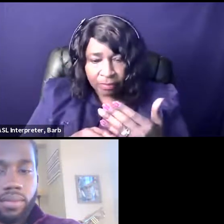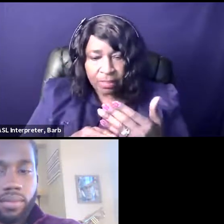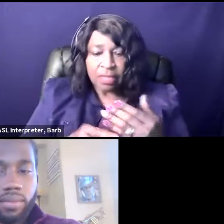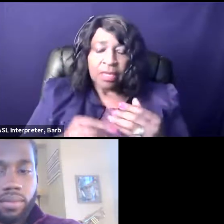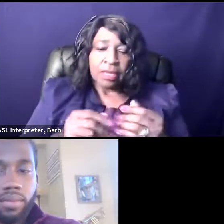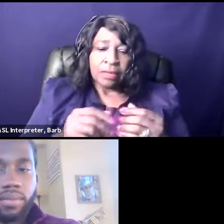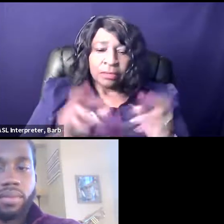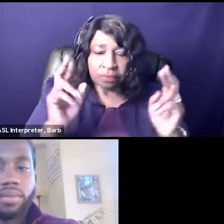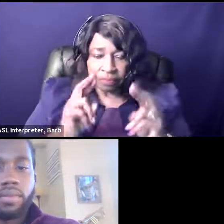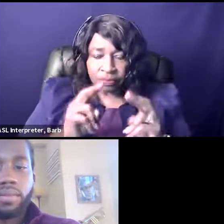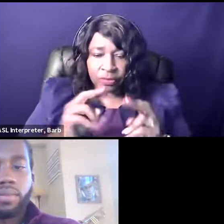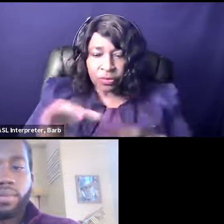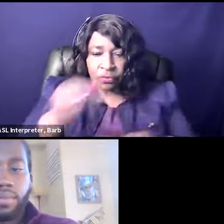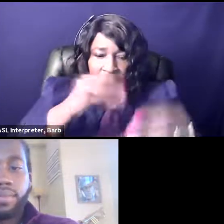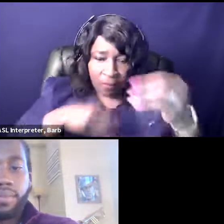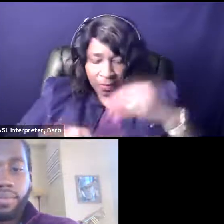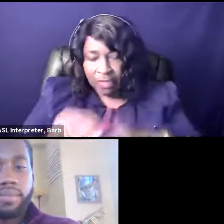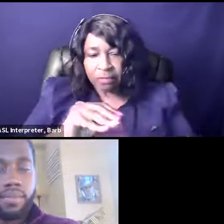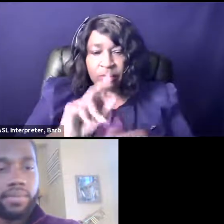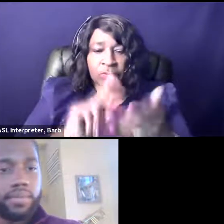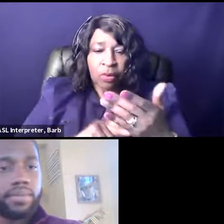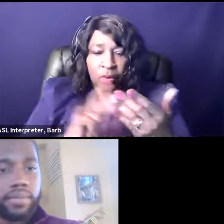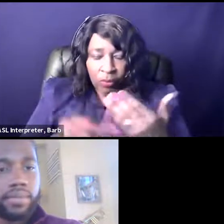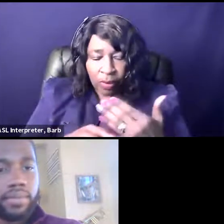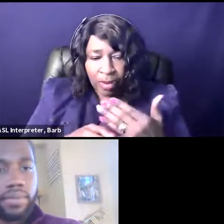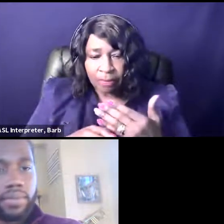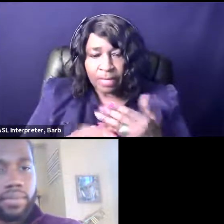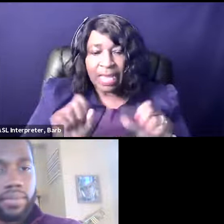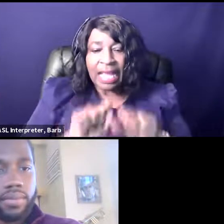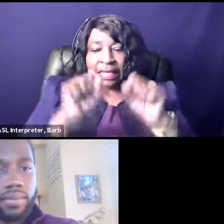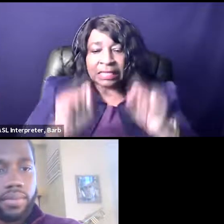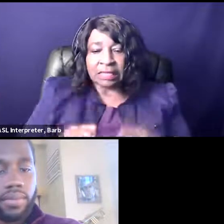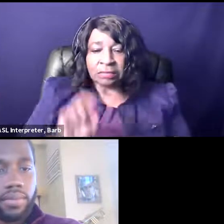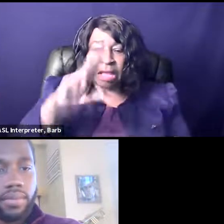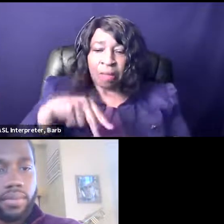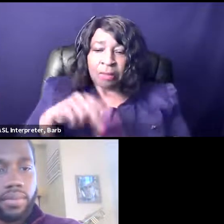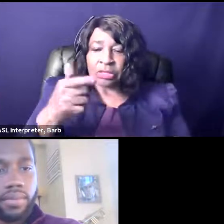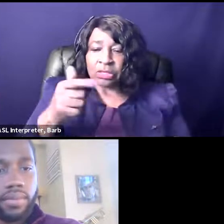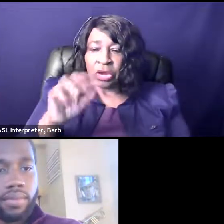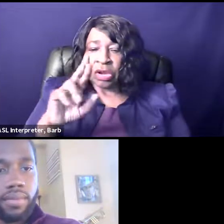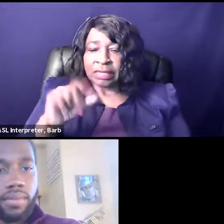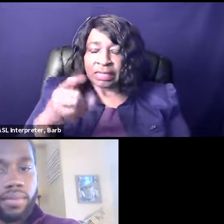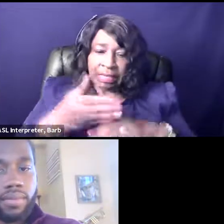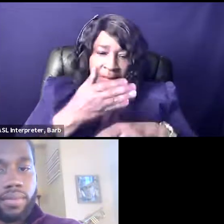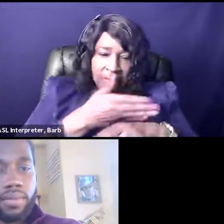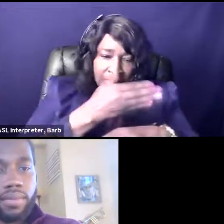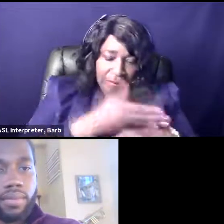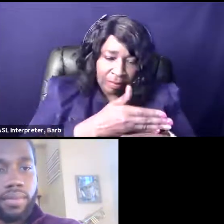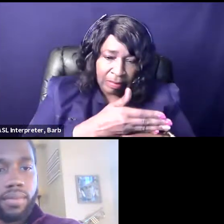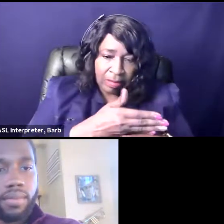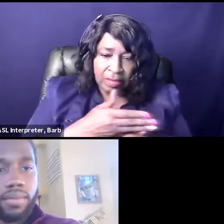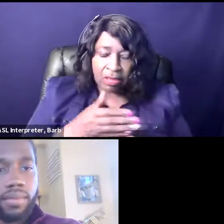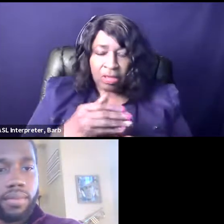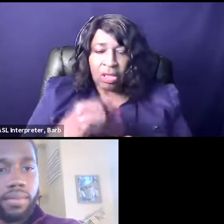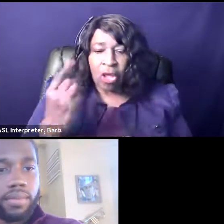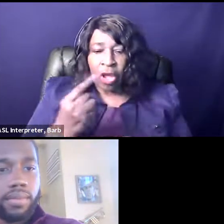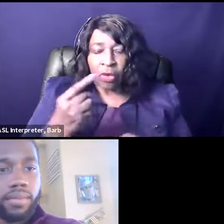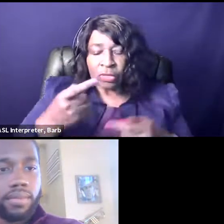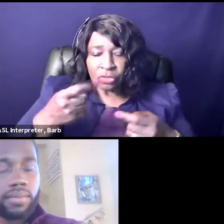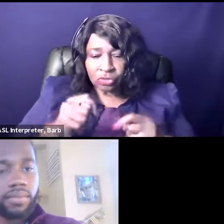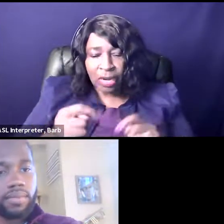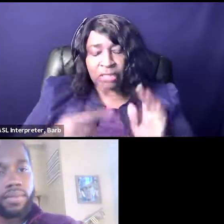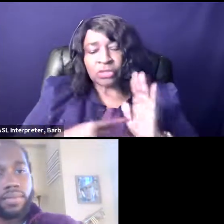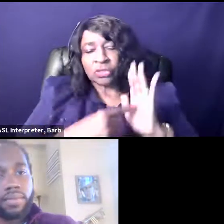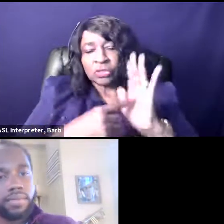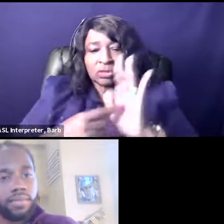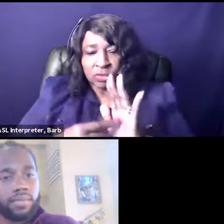HVAC system upgrades, roof replacements, insulation, and so I've always been trying to show that difference